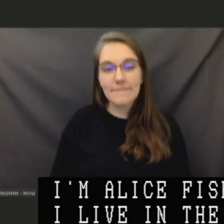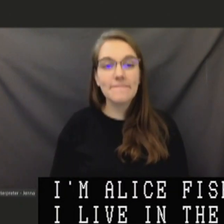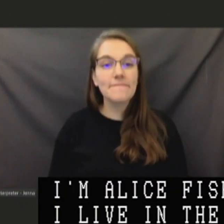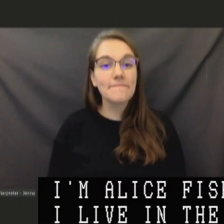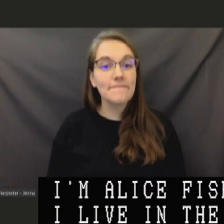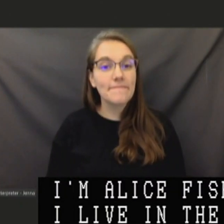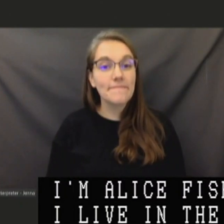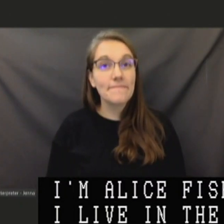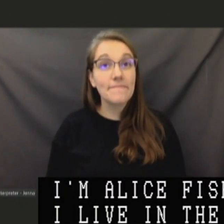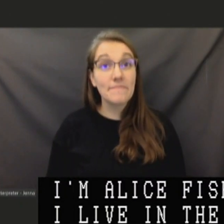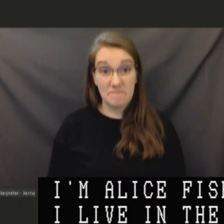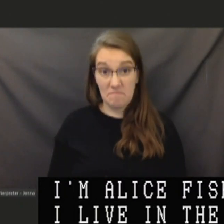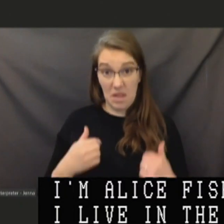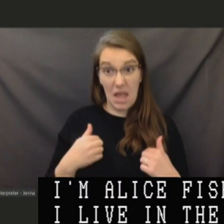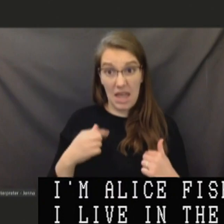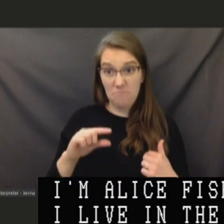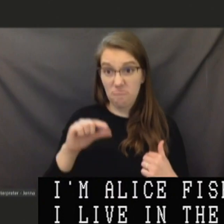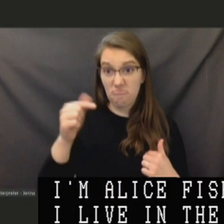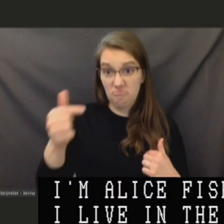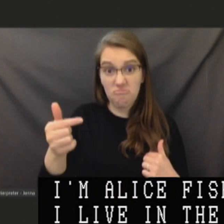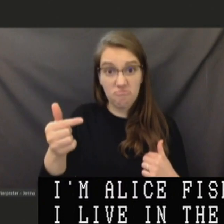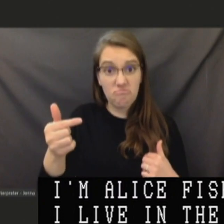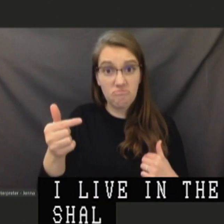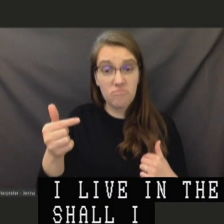And shall I turn it over to